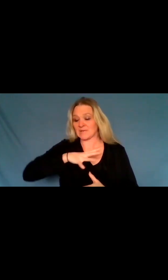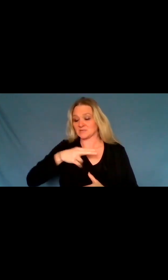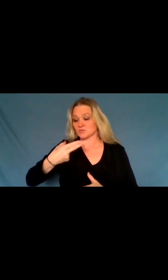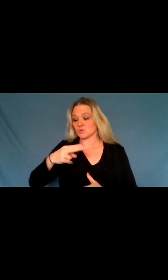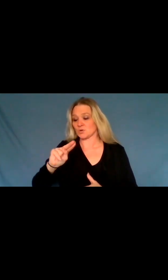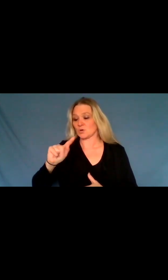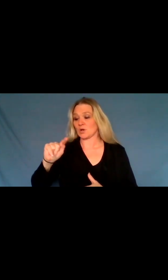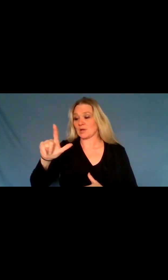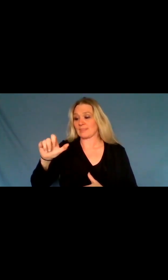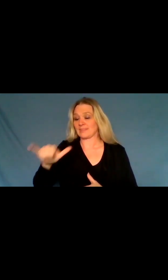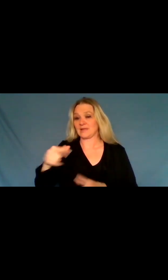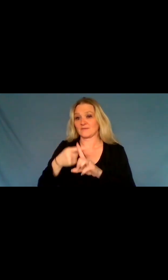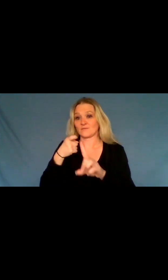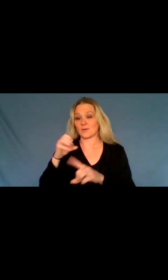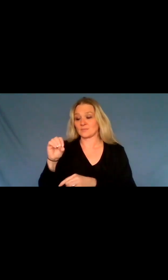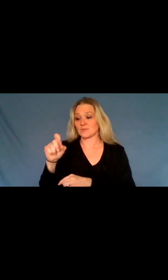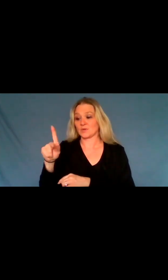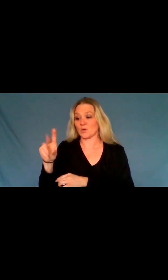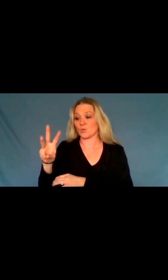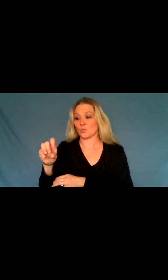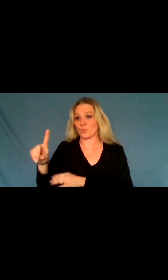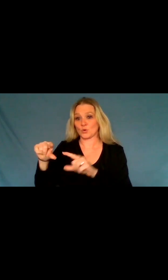from the Oakwood Group?